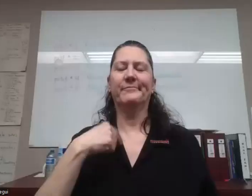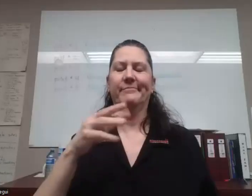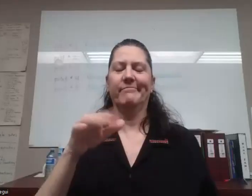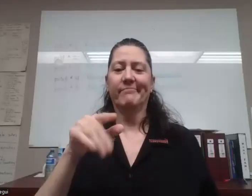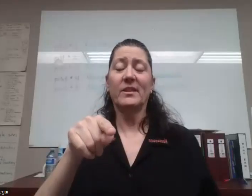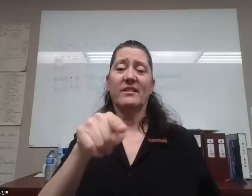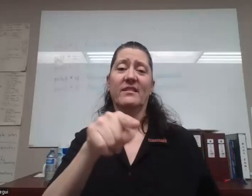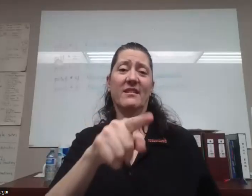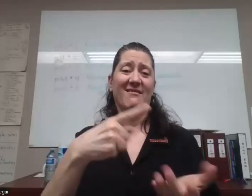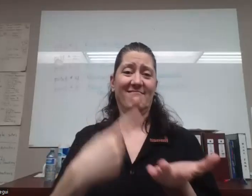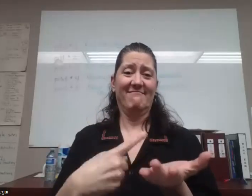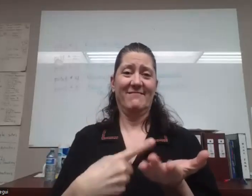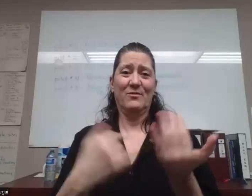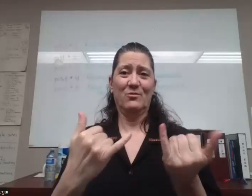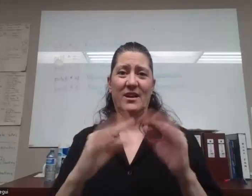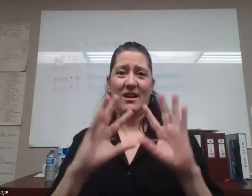Hello, everyone.